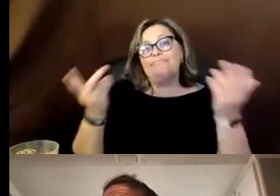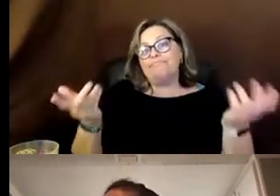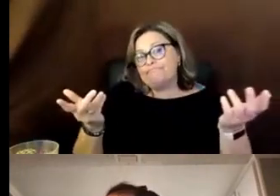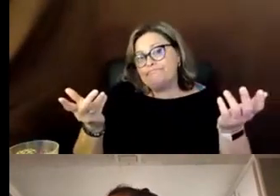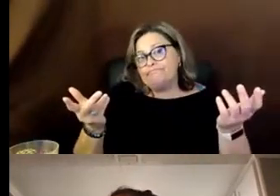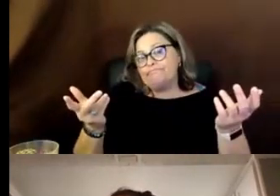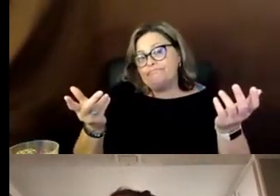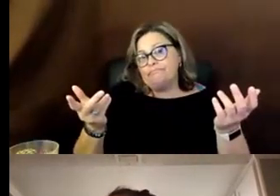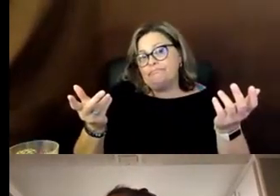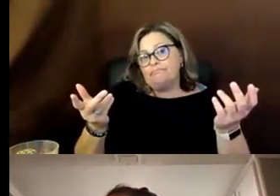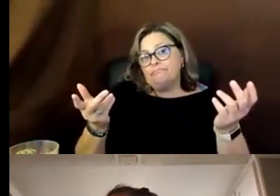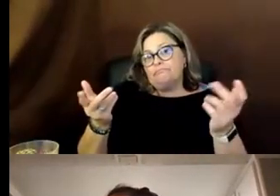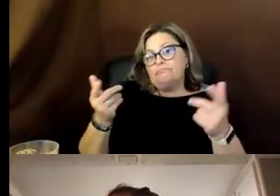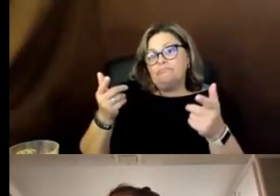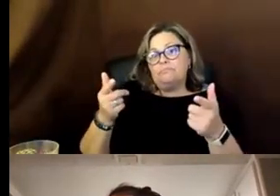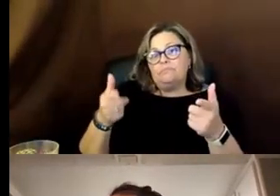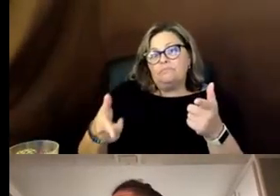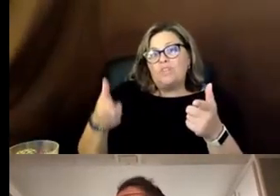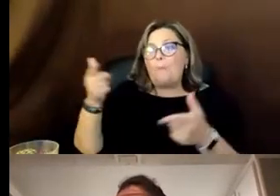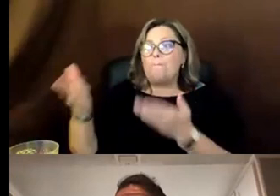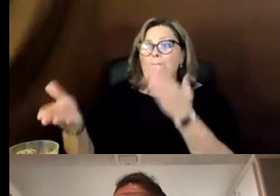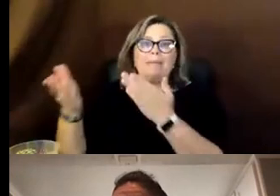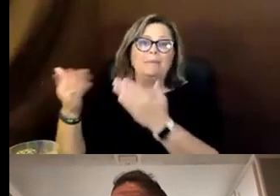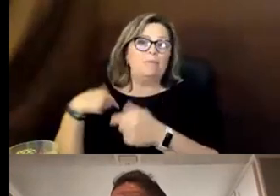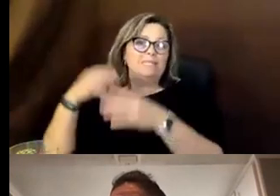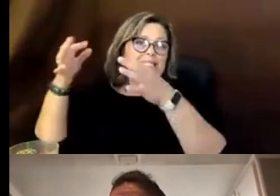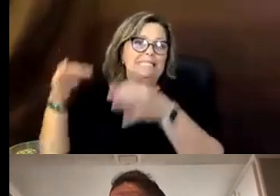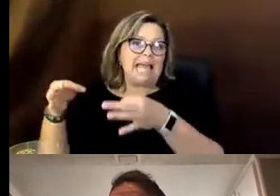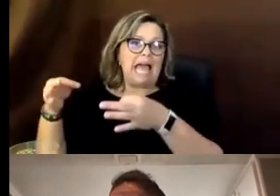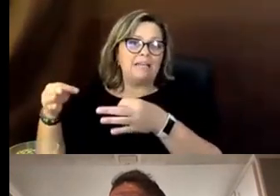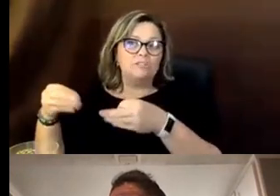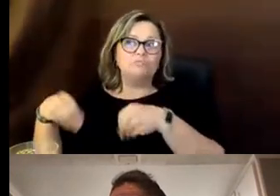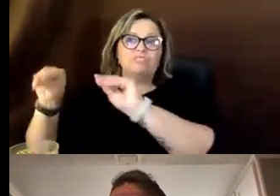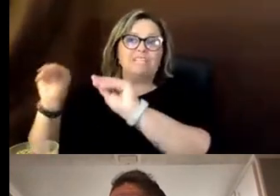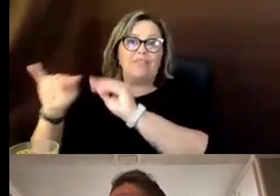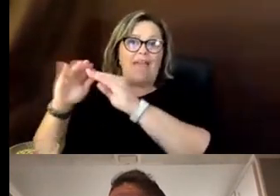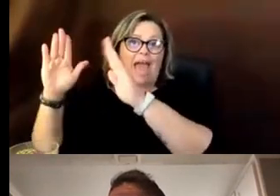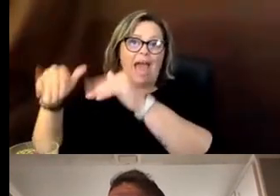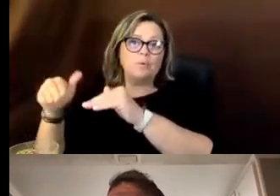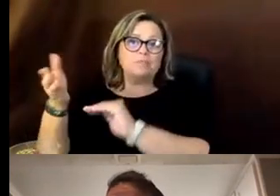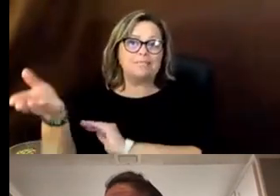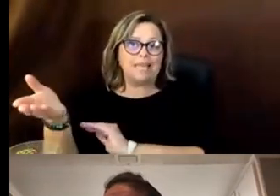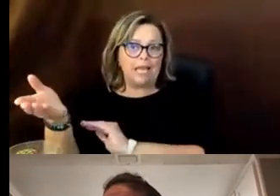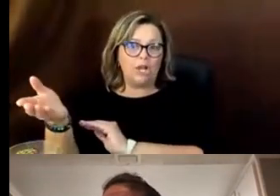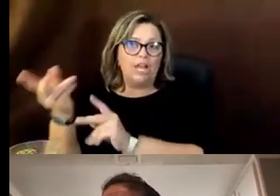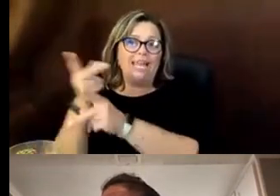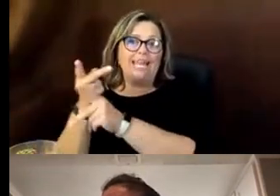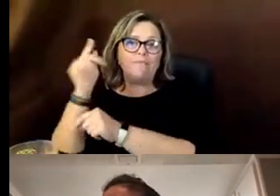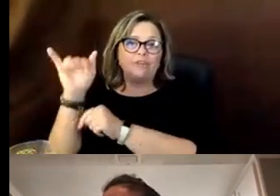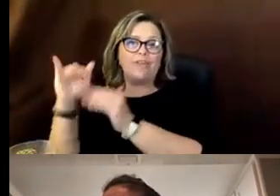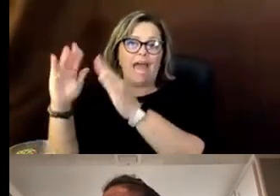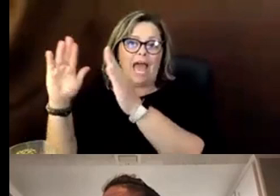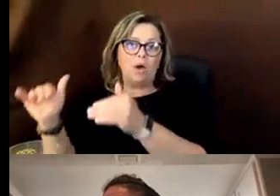home to a new young family that could live in Corning and care for that house just